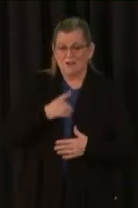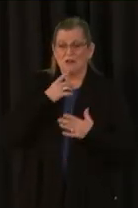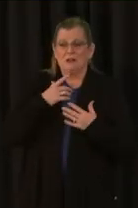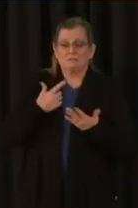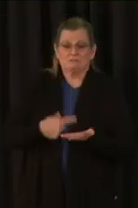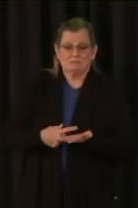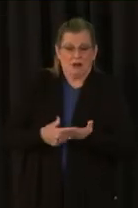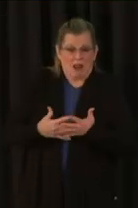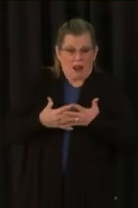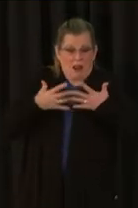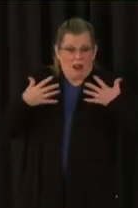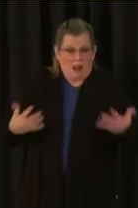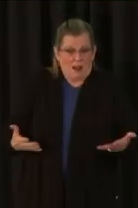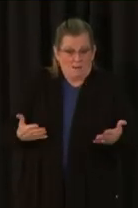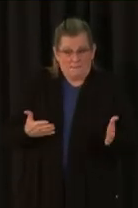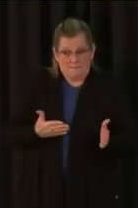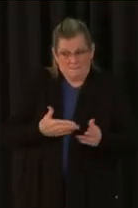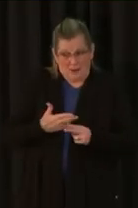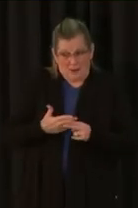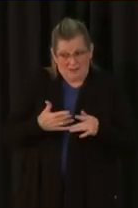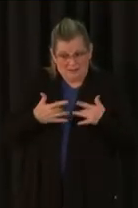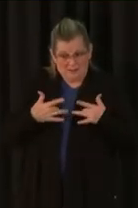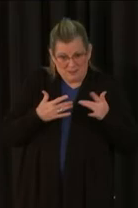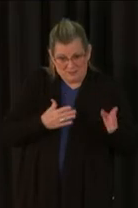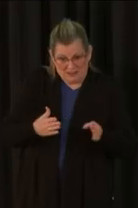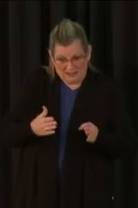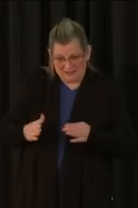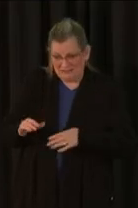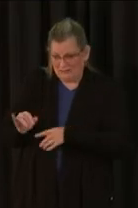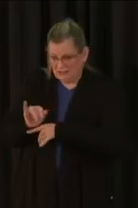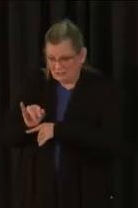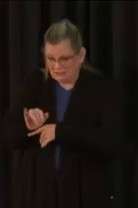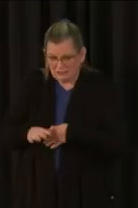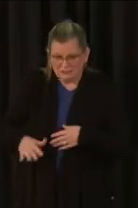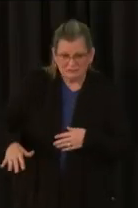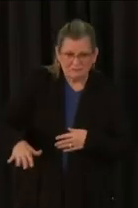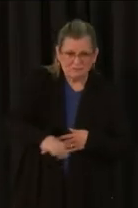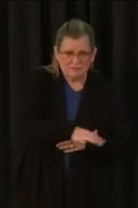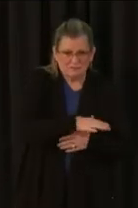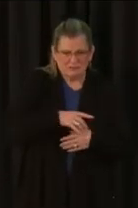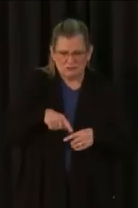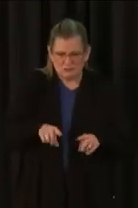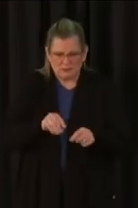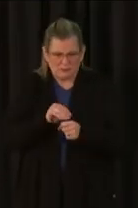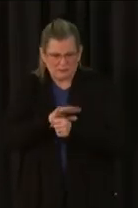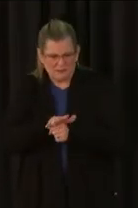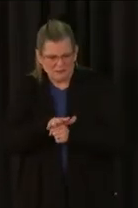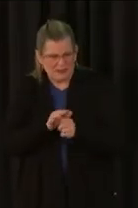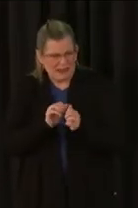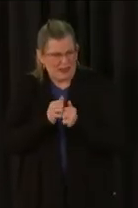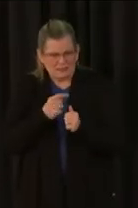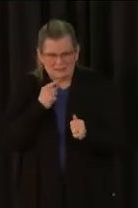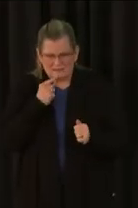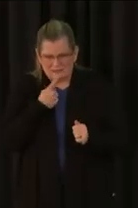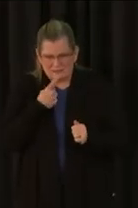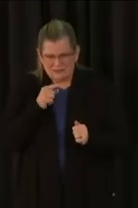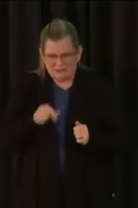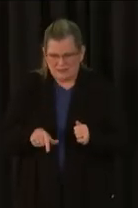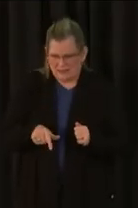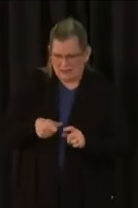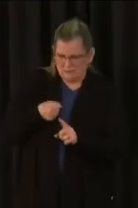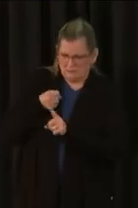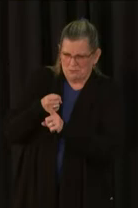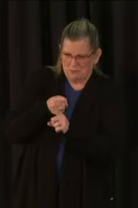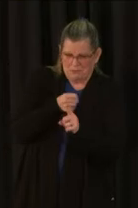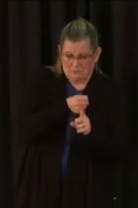about the event planners industry during the pandemic and how severely you all have been